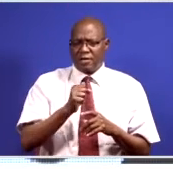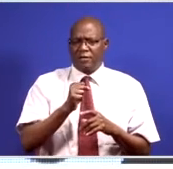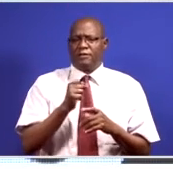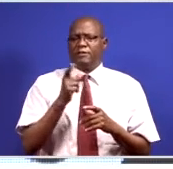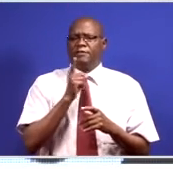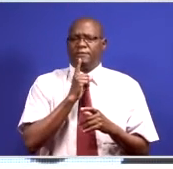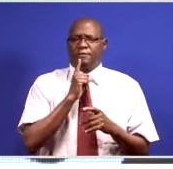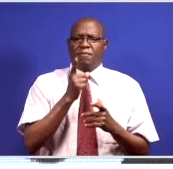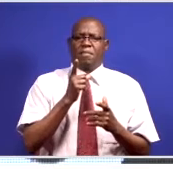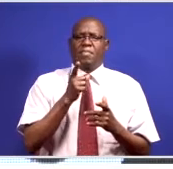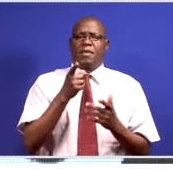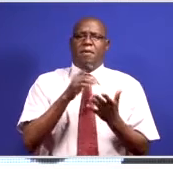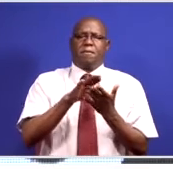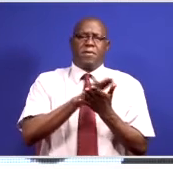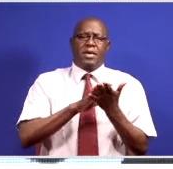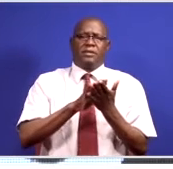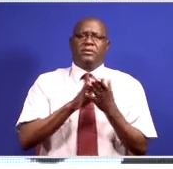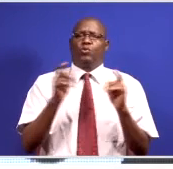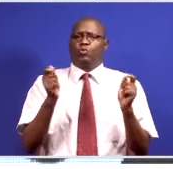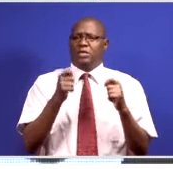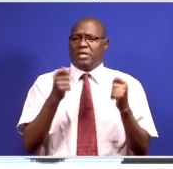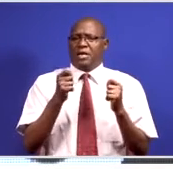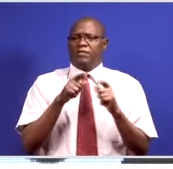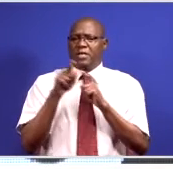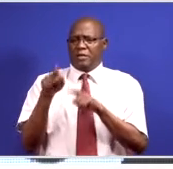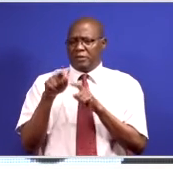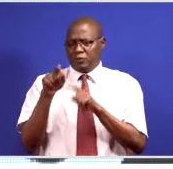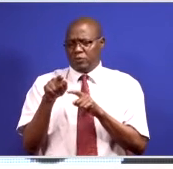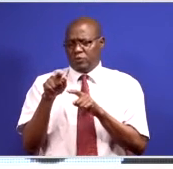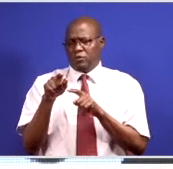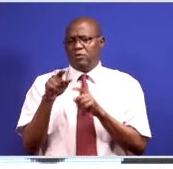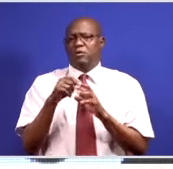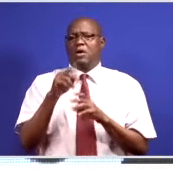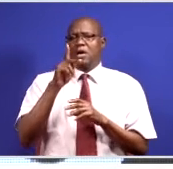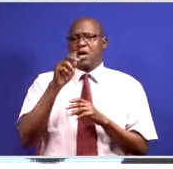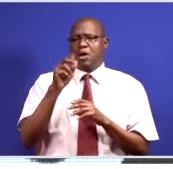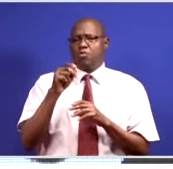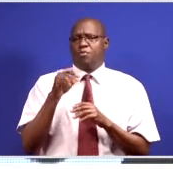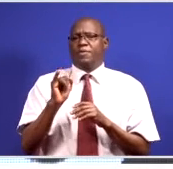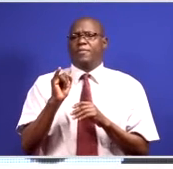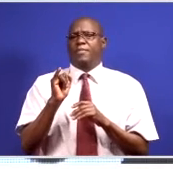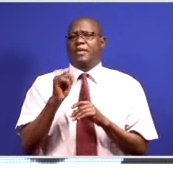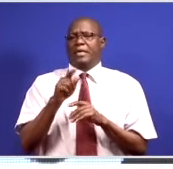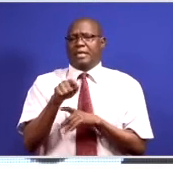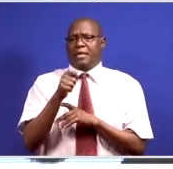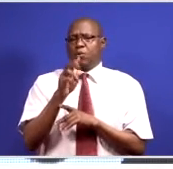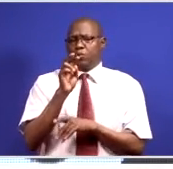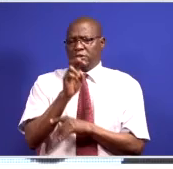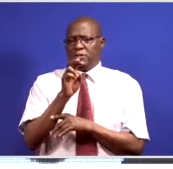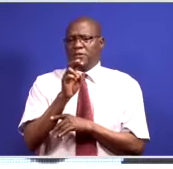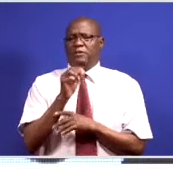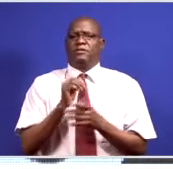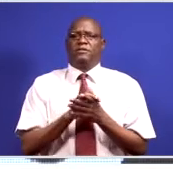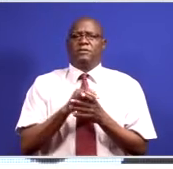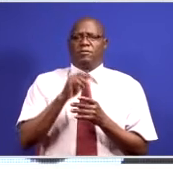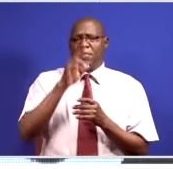attack was based on witchcraft allegations and a land dispute to which Kanubi is a key witness. The elder has since questioned why the